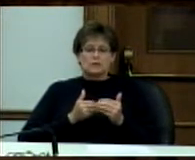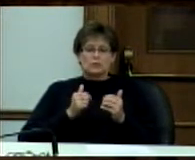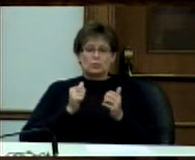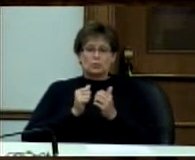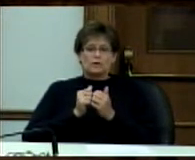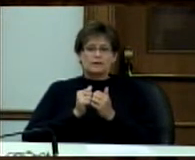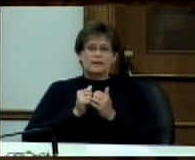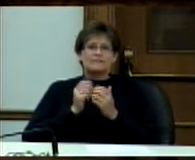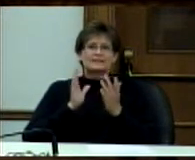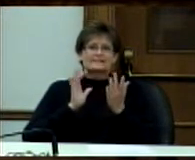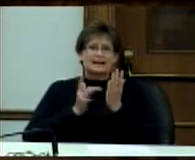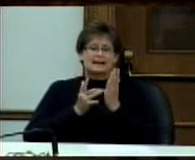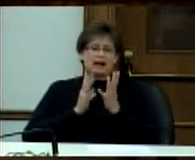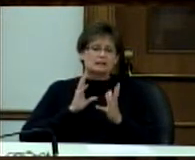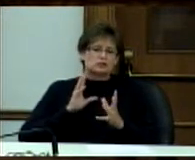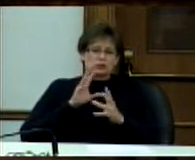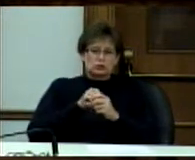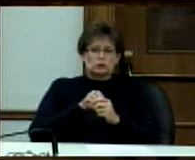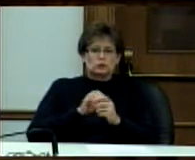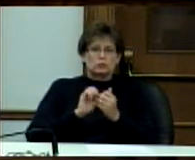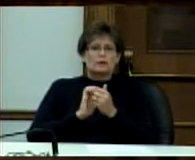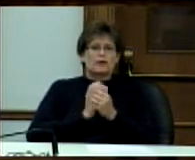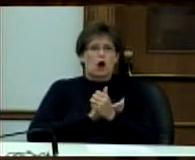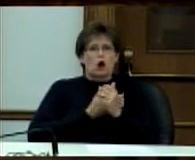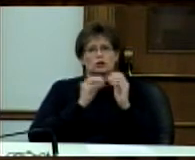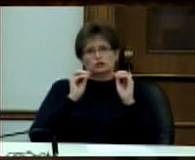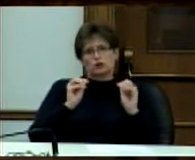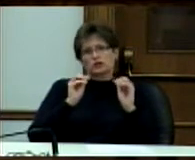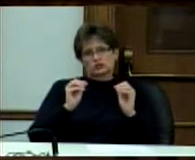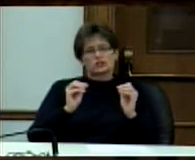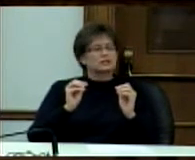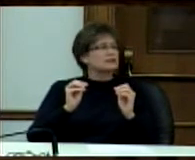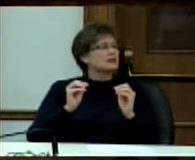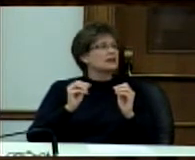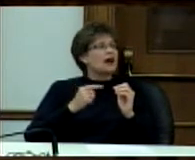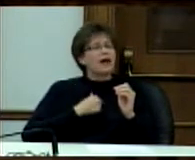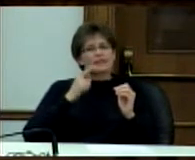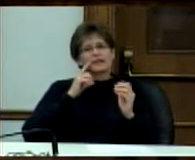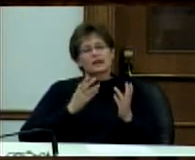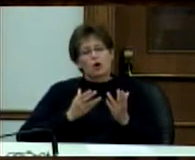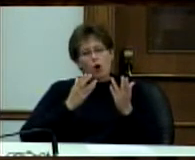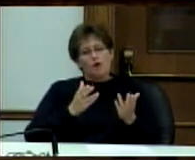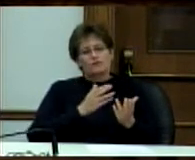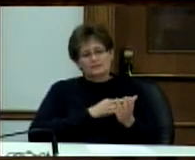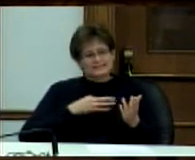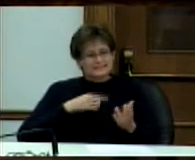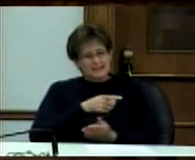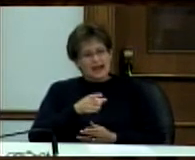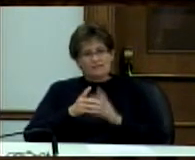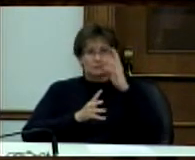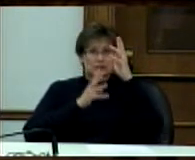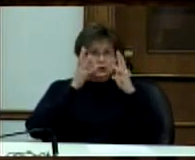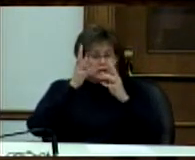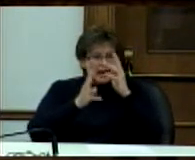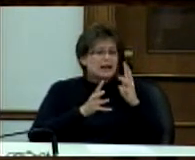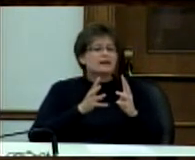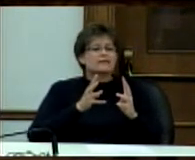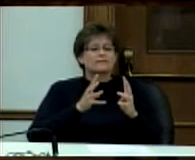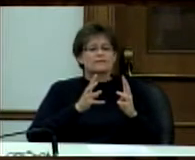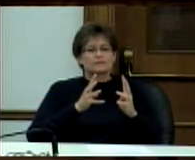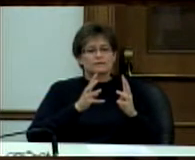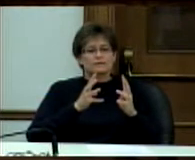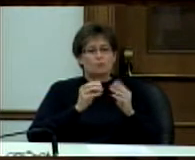in integrating technology into our instruction. I think it offers our staff a chance to be innovative and